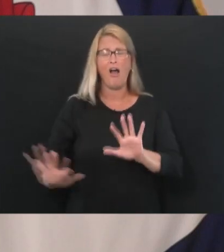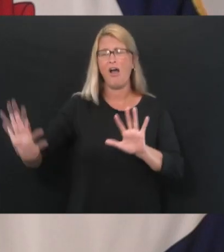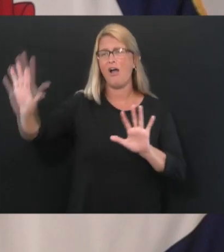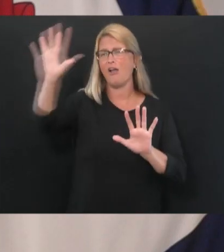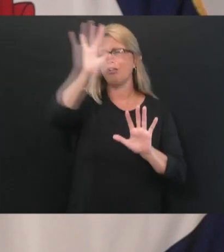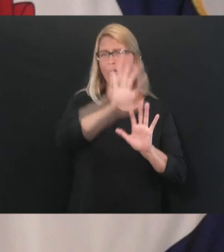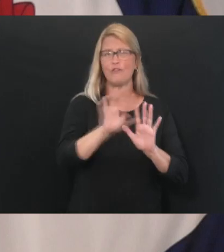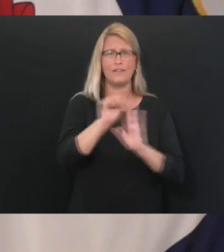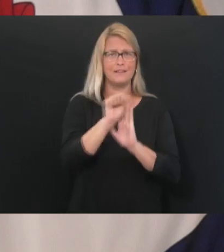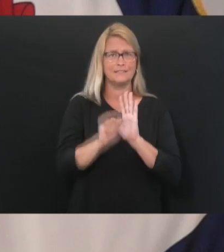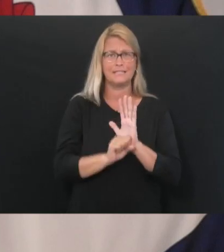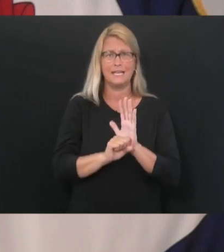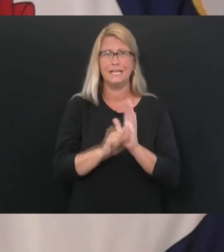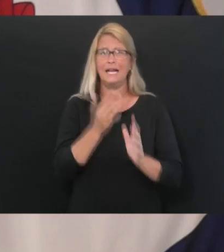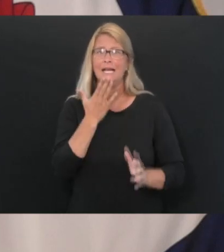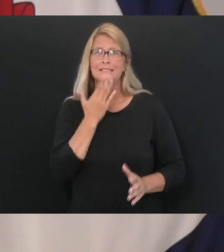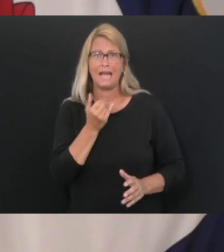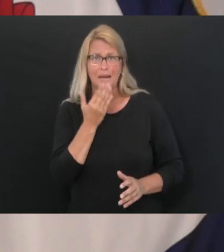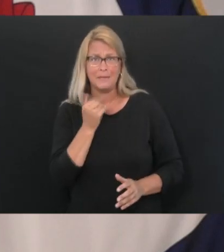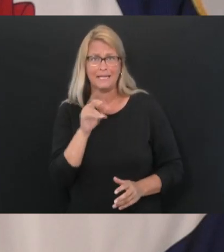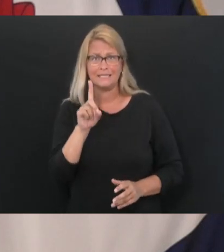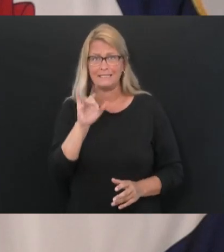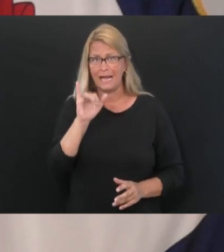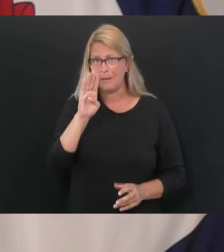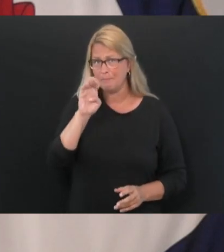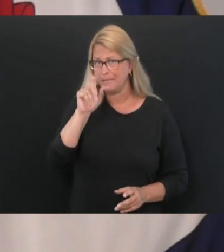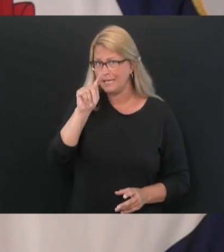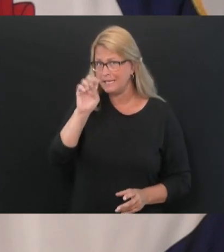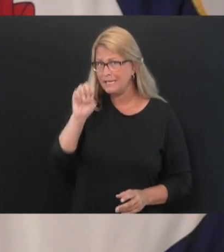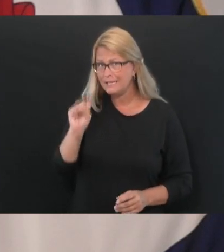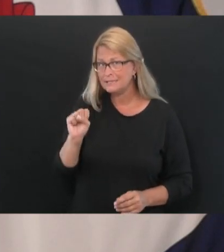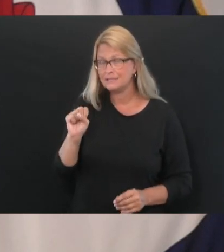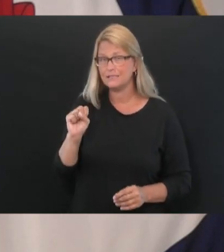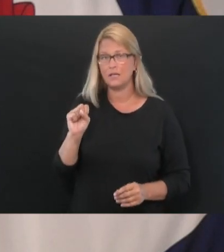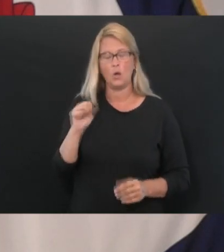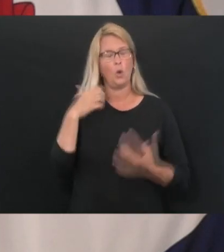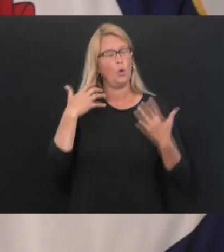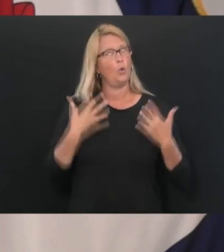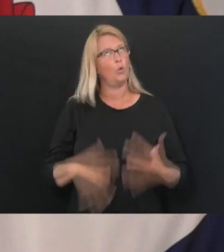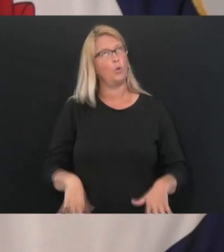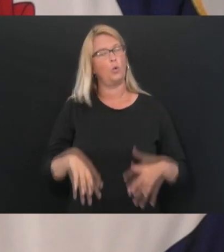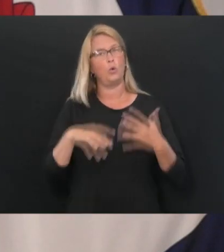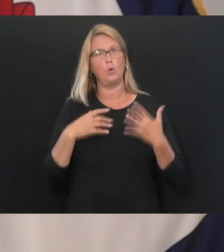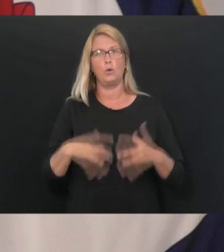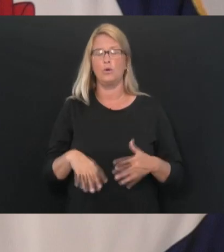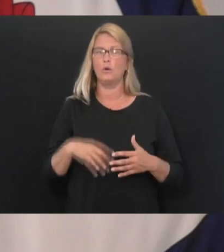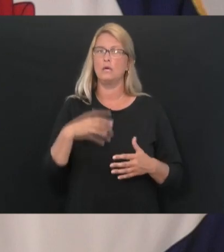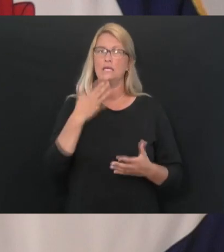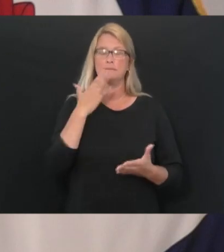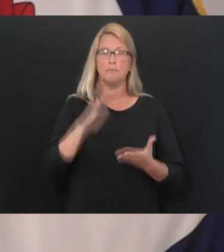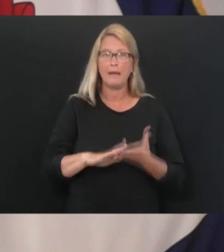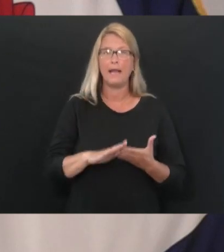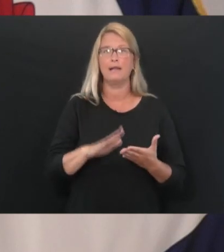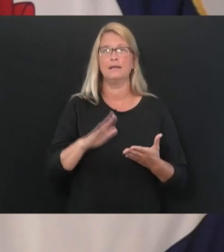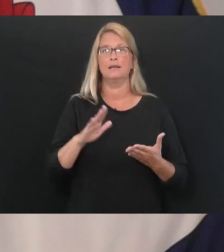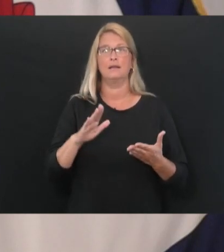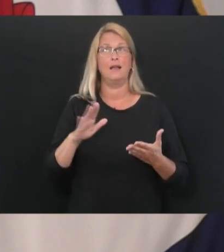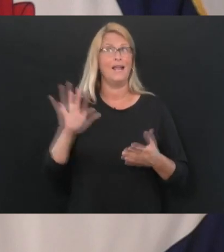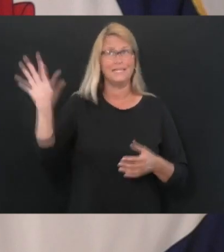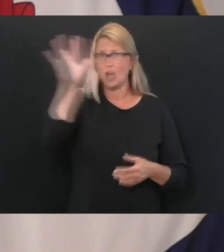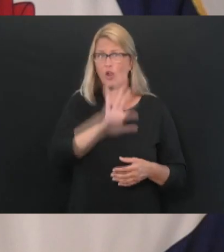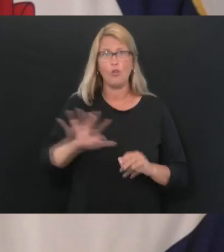Virginia. Diabetes is absolutely a crippler in regard to this disease. We have it